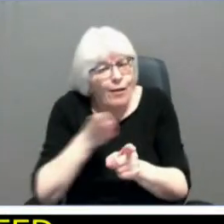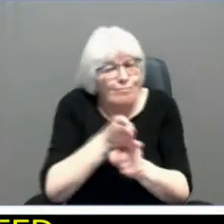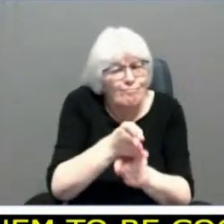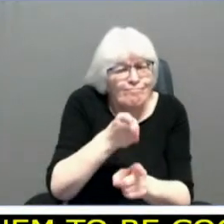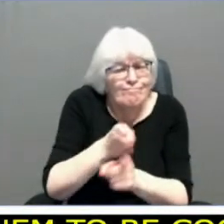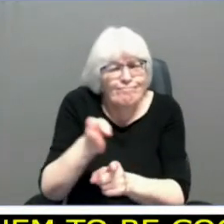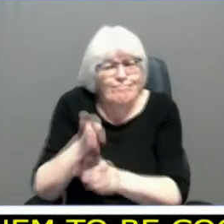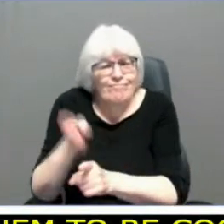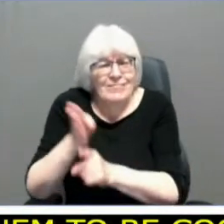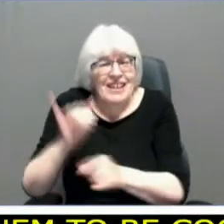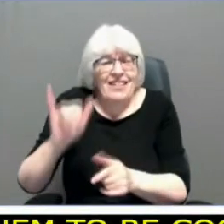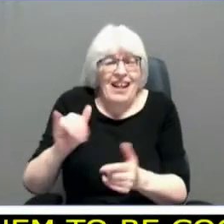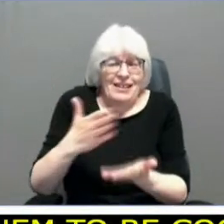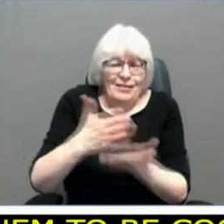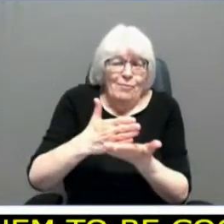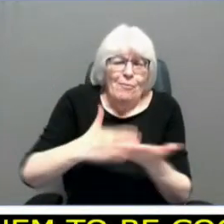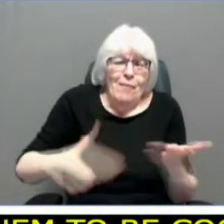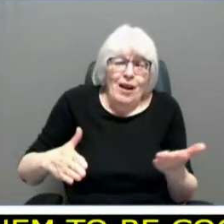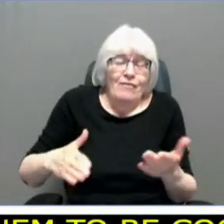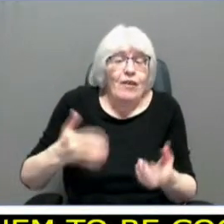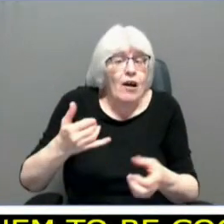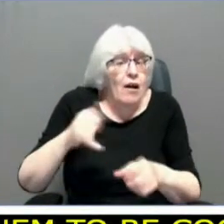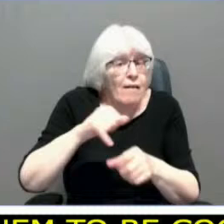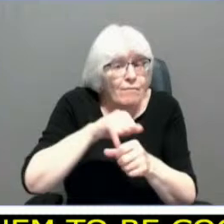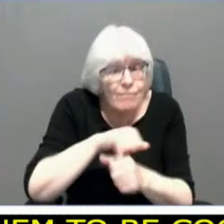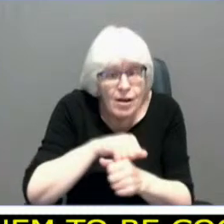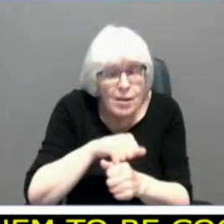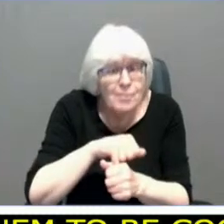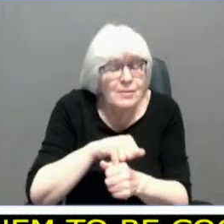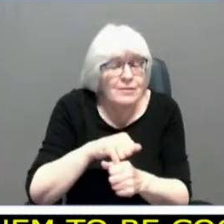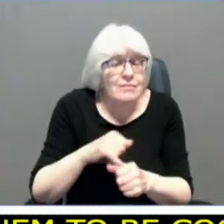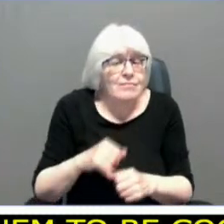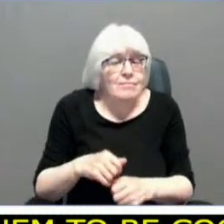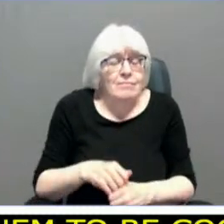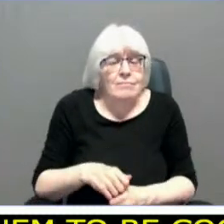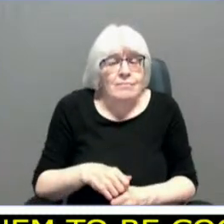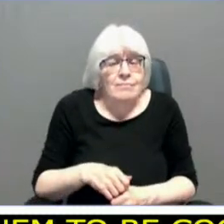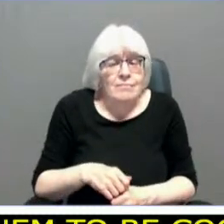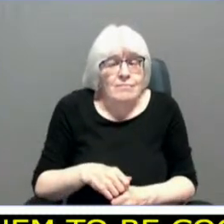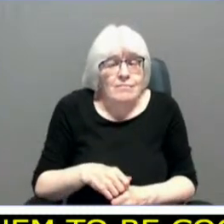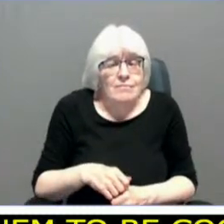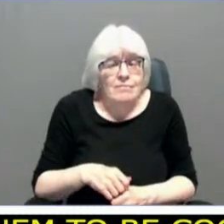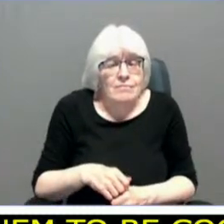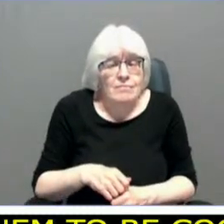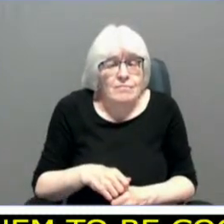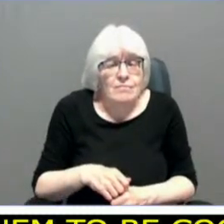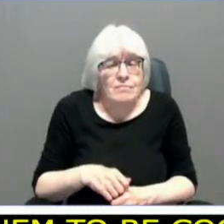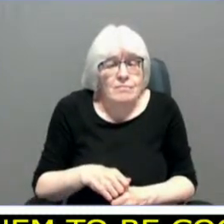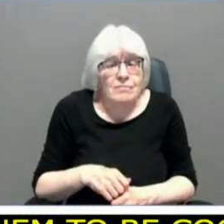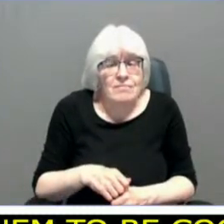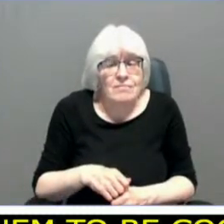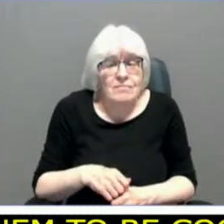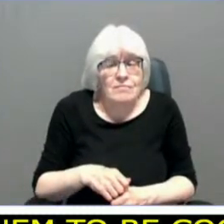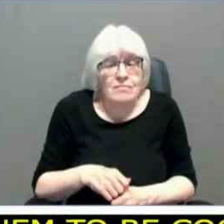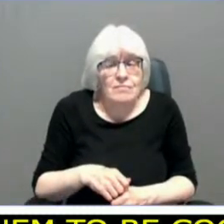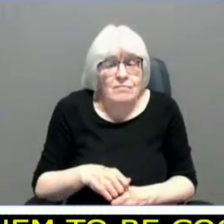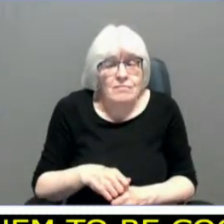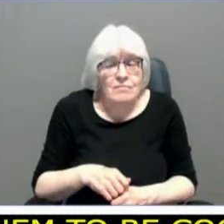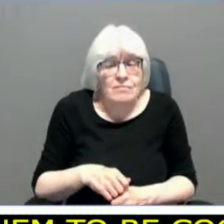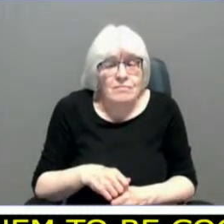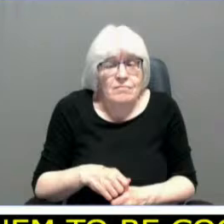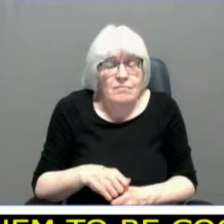be pharmacies, whether it be the extramural, whether it be in terms of